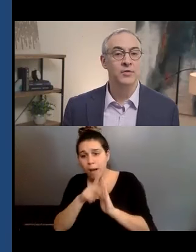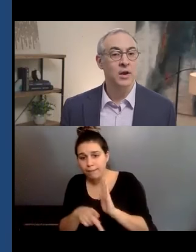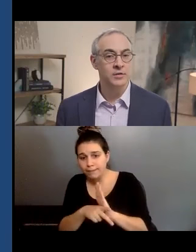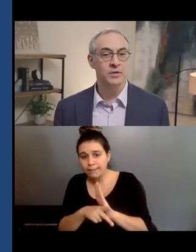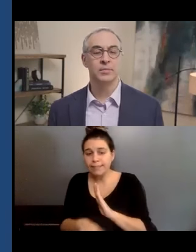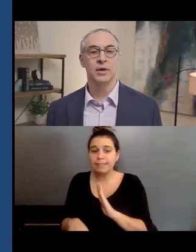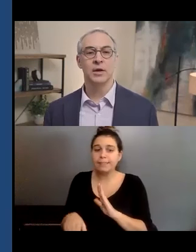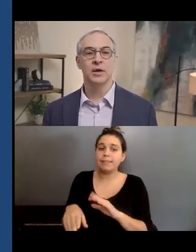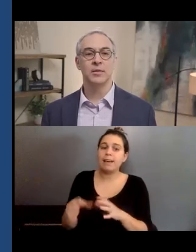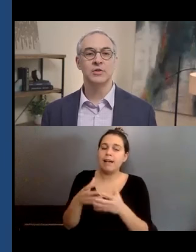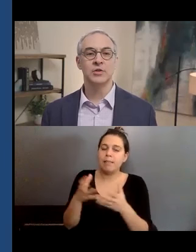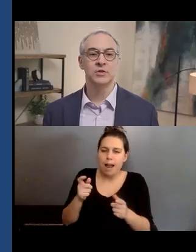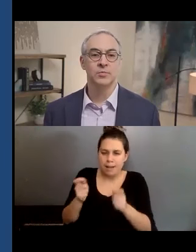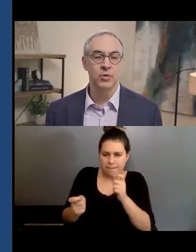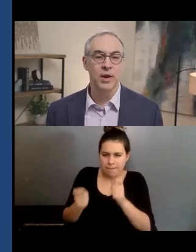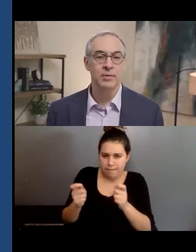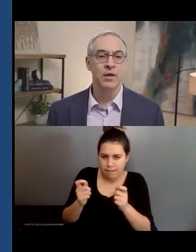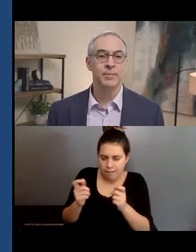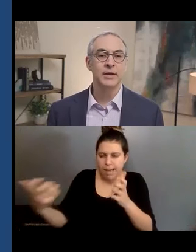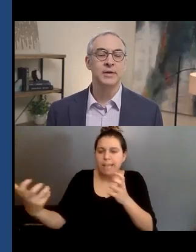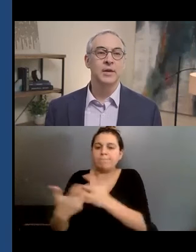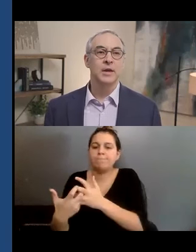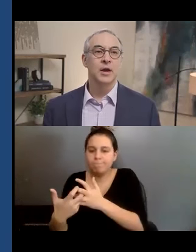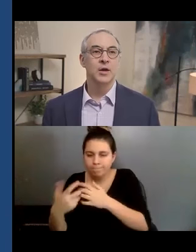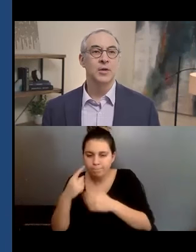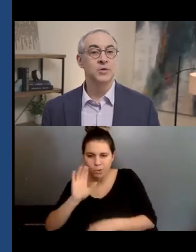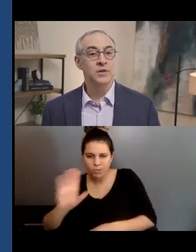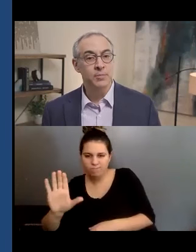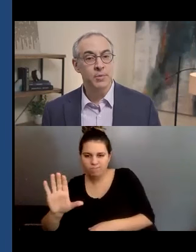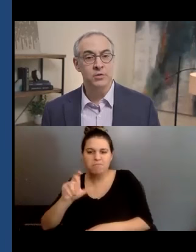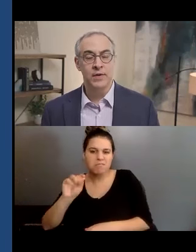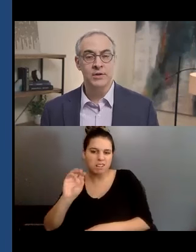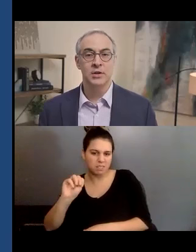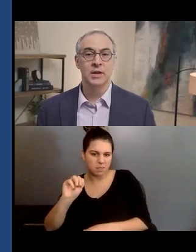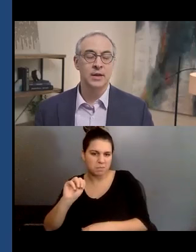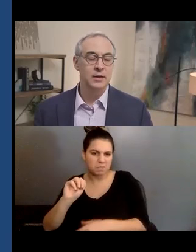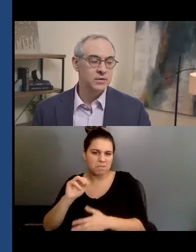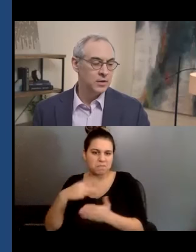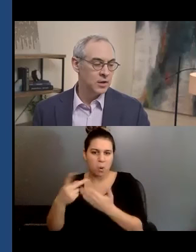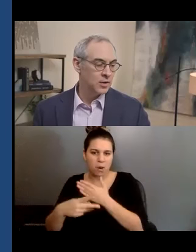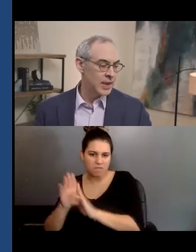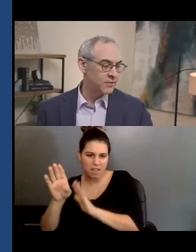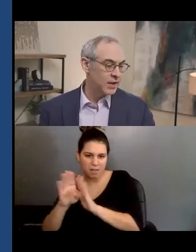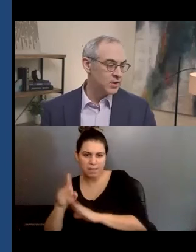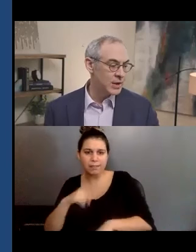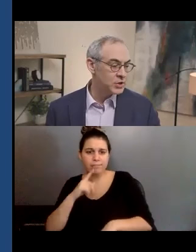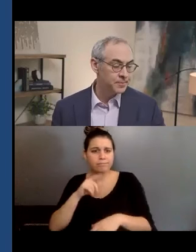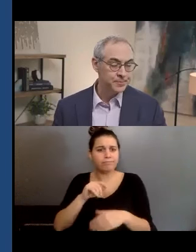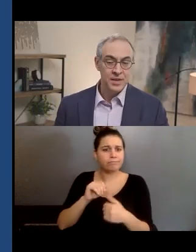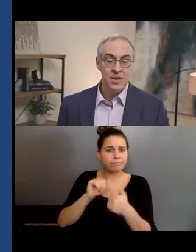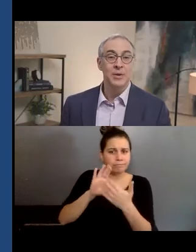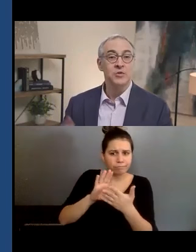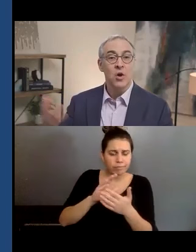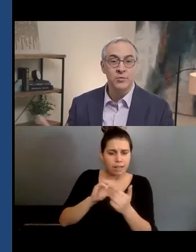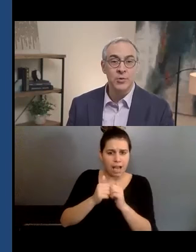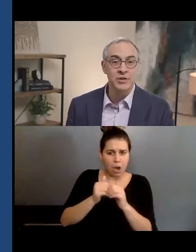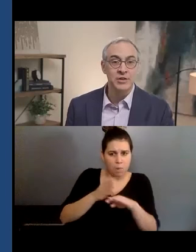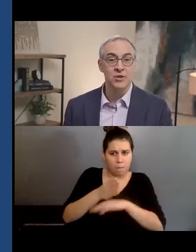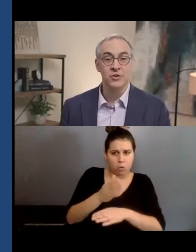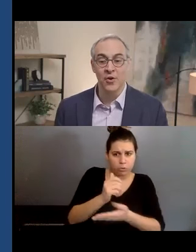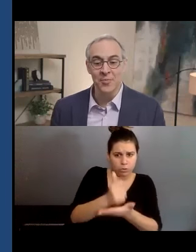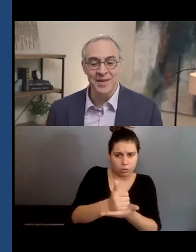a lot of custom educational program development, addressing postvention and evaluation. But there's